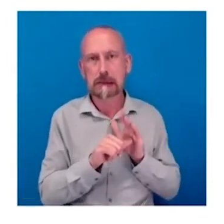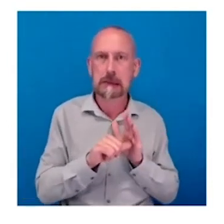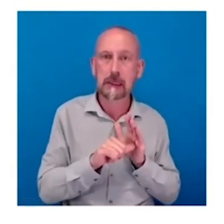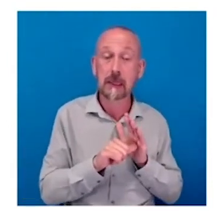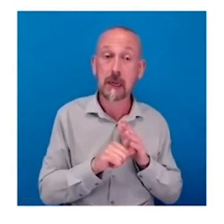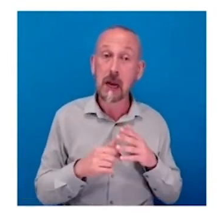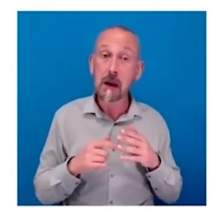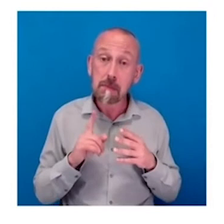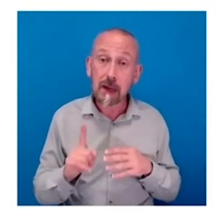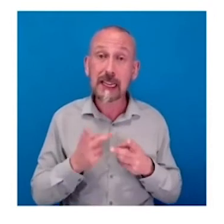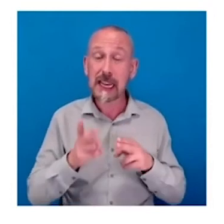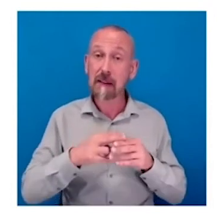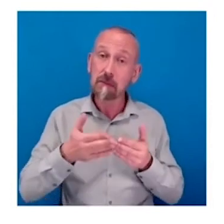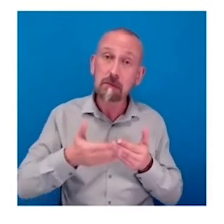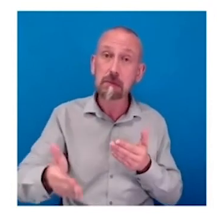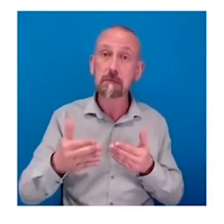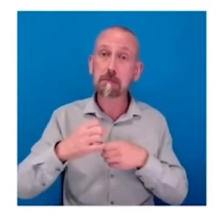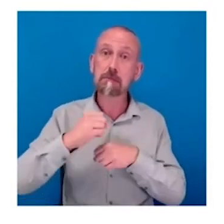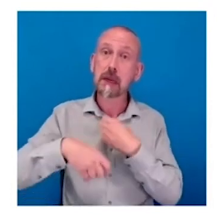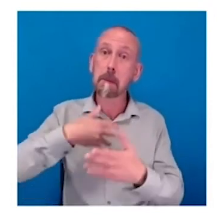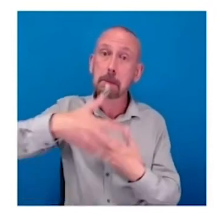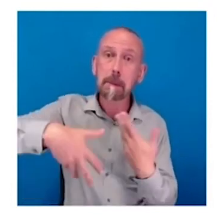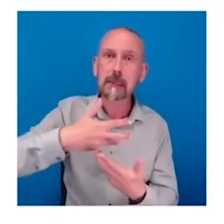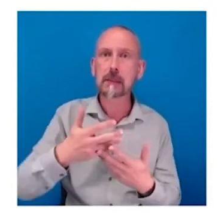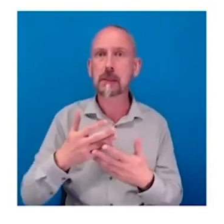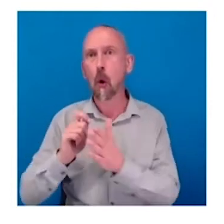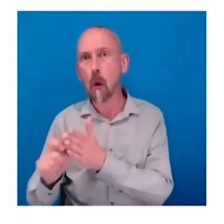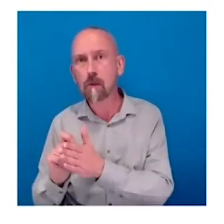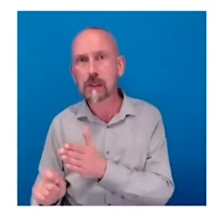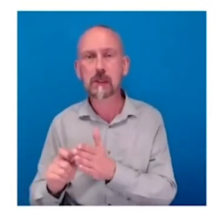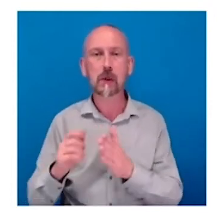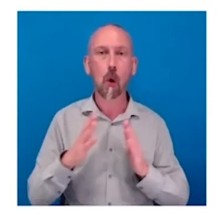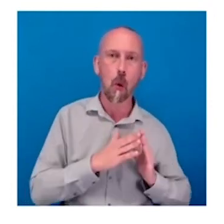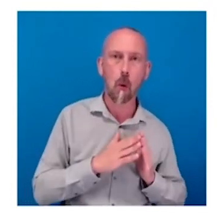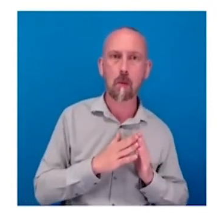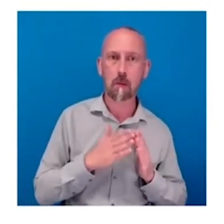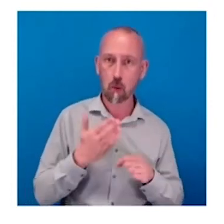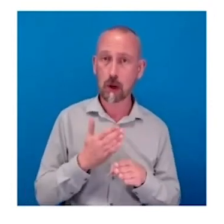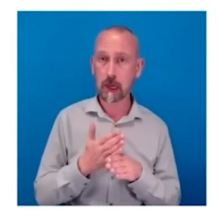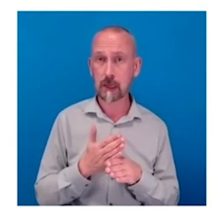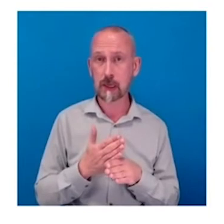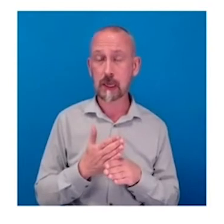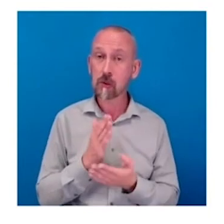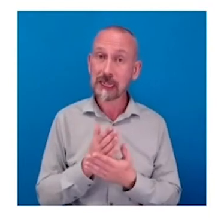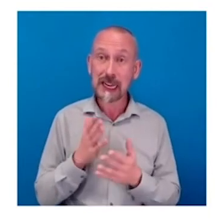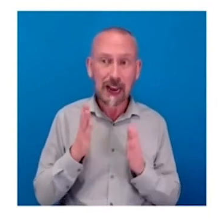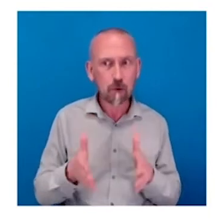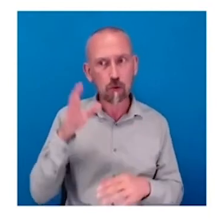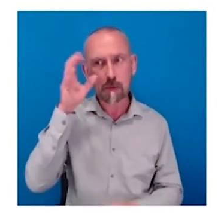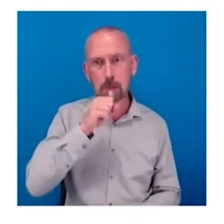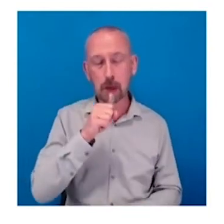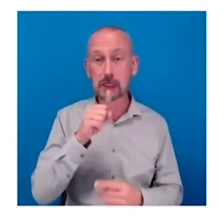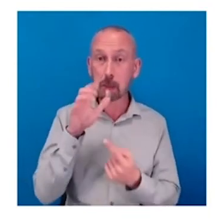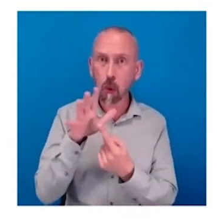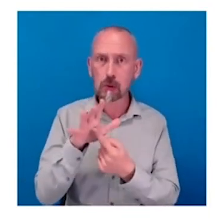hybrid working environments, we shouldn't forget that there's a massive importance in terms of being in cities and being in